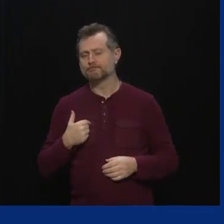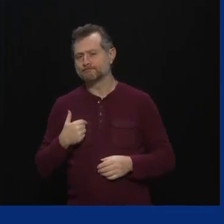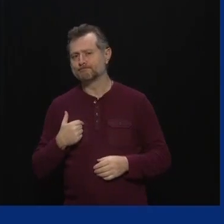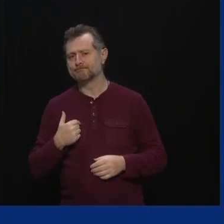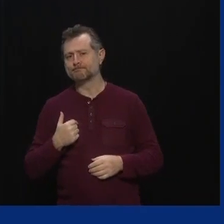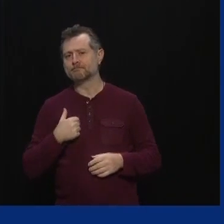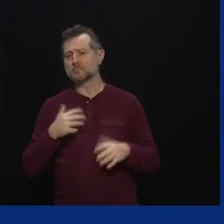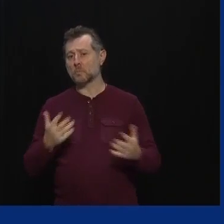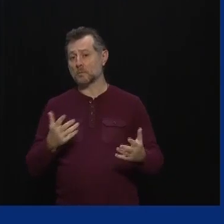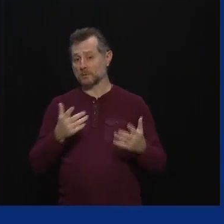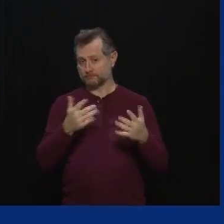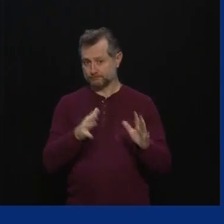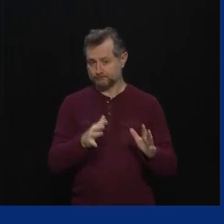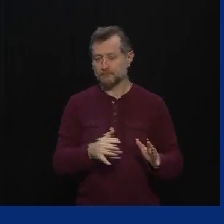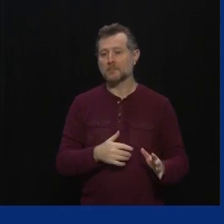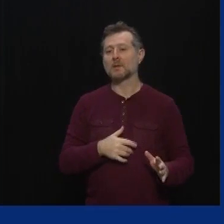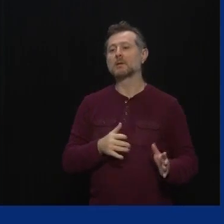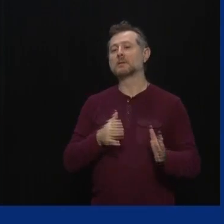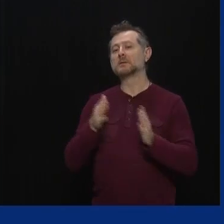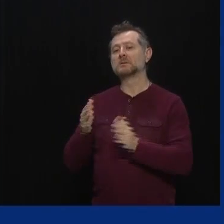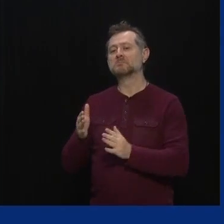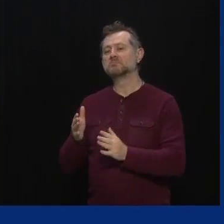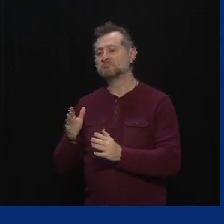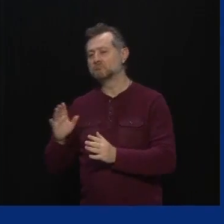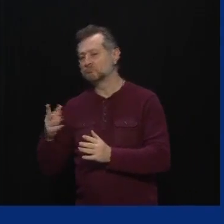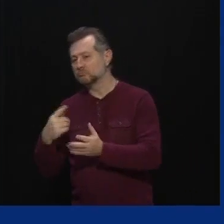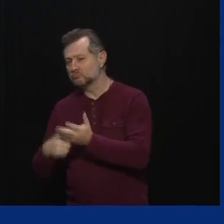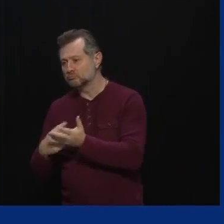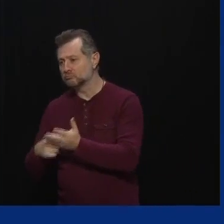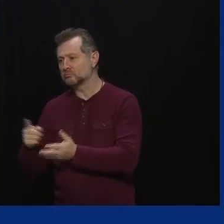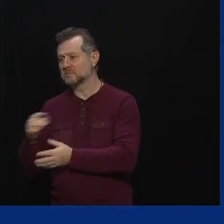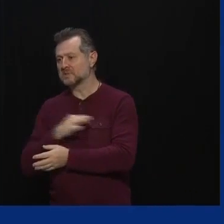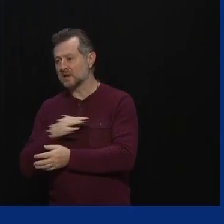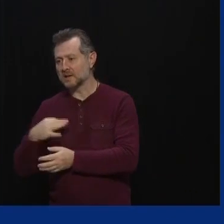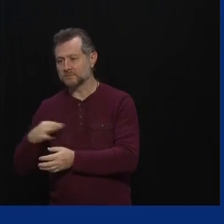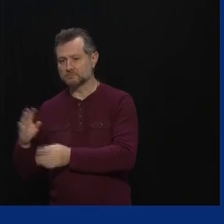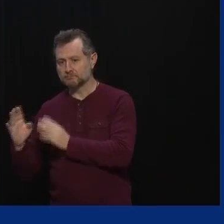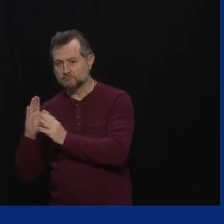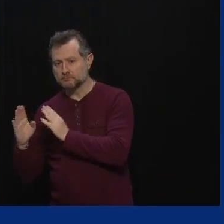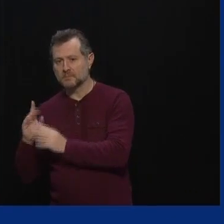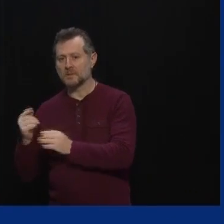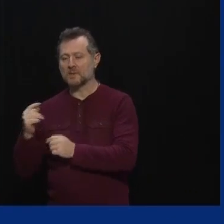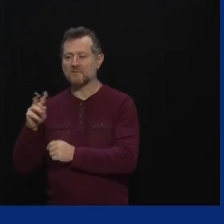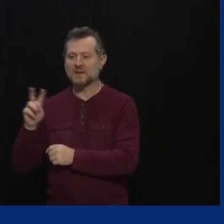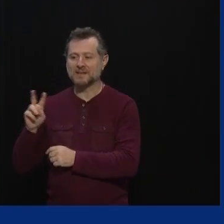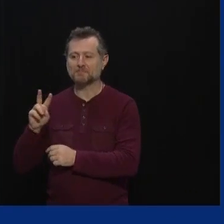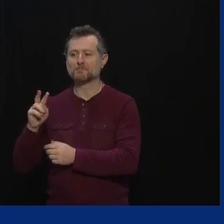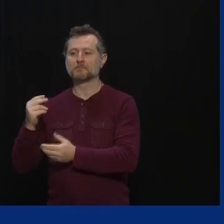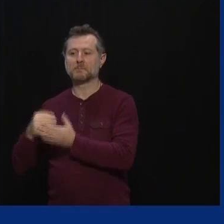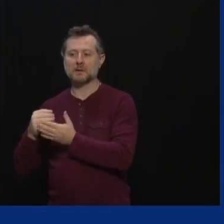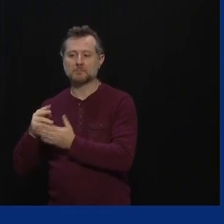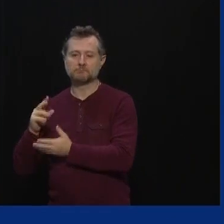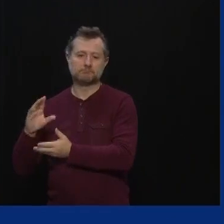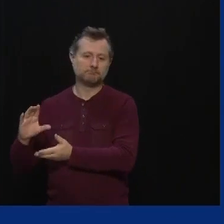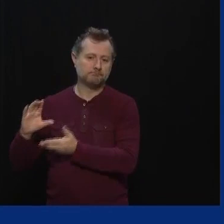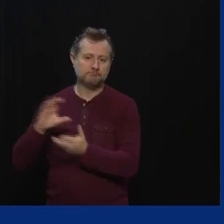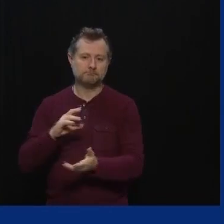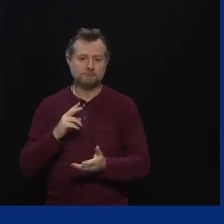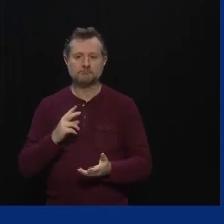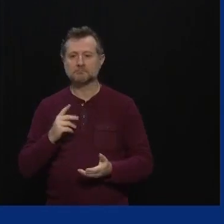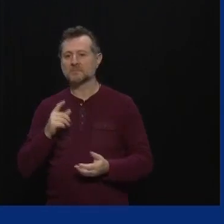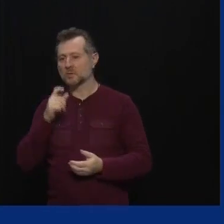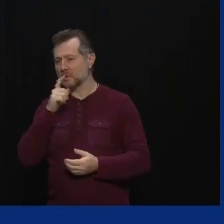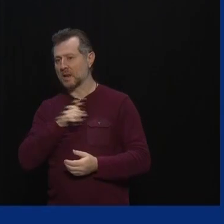about the Victims Compensation Fund with my staff. And again, this is something that has to be worked through with the legislature, but they know we're giving